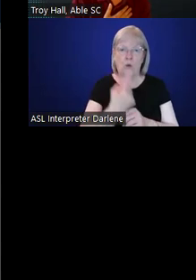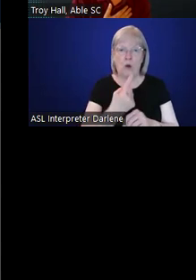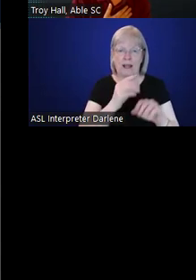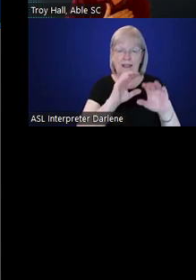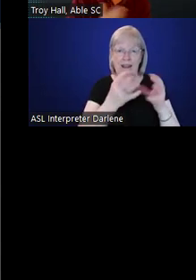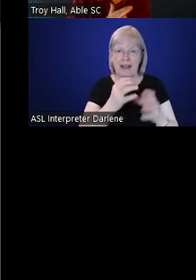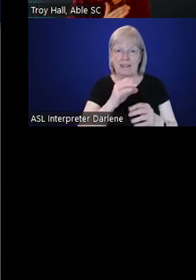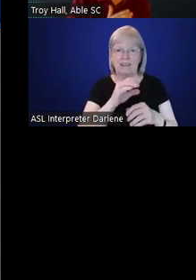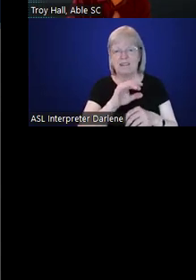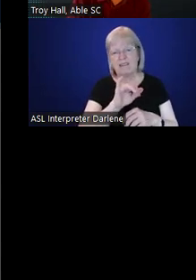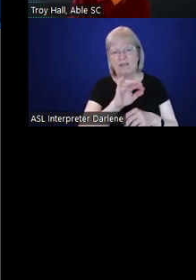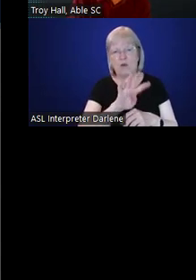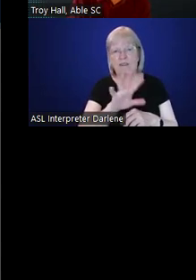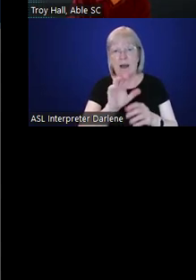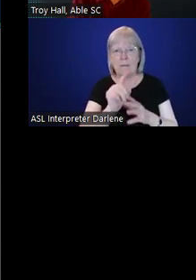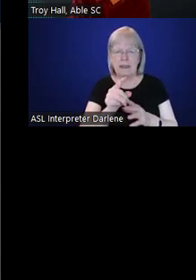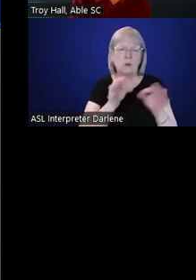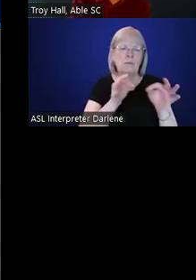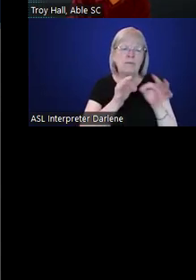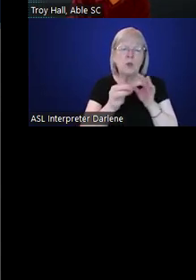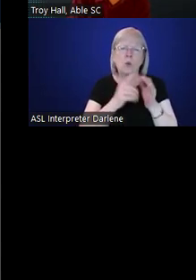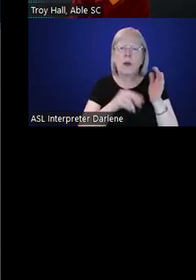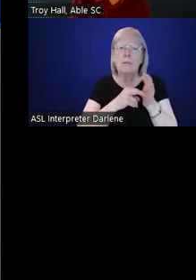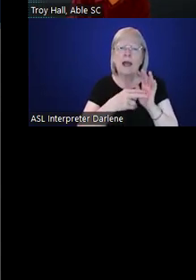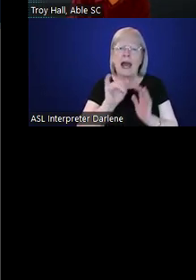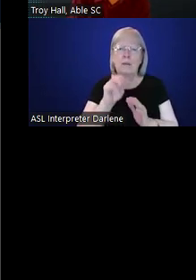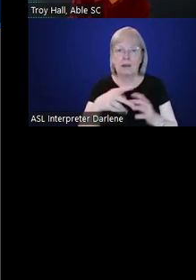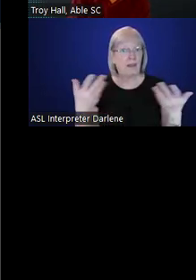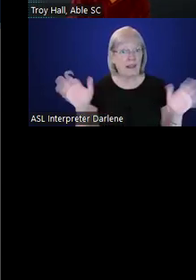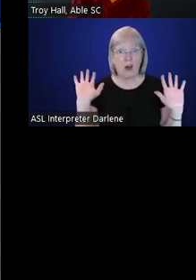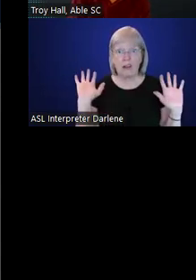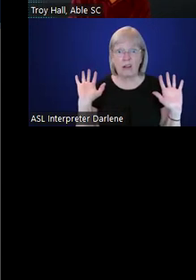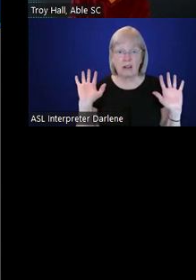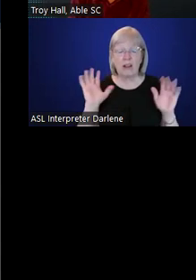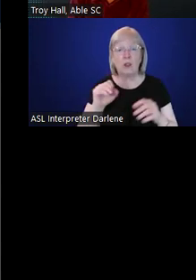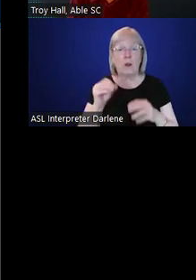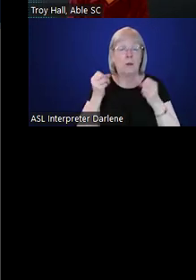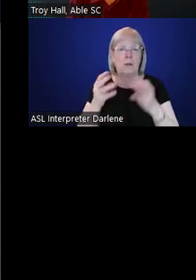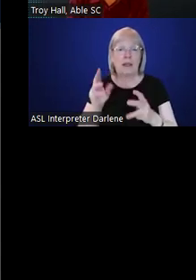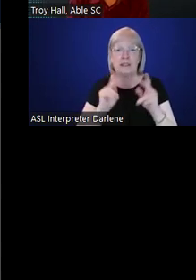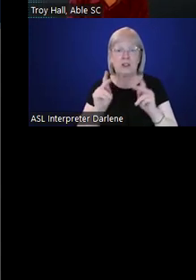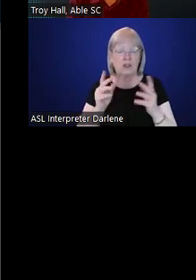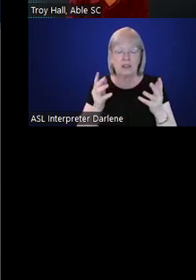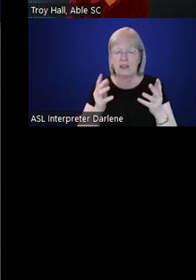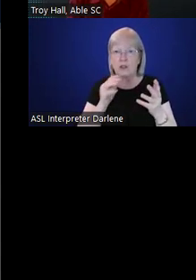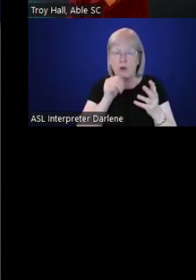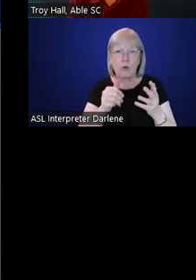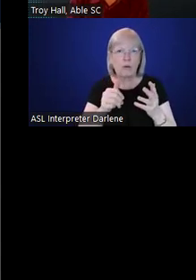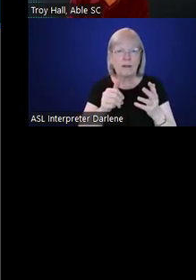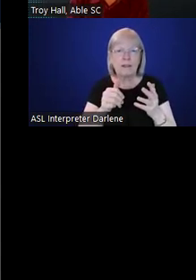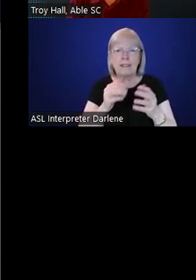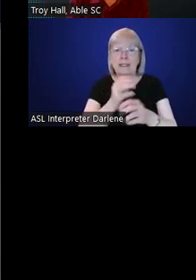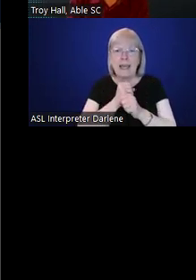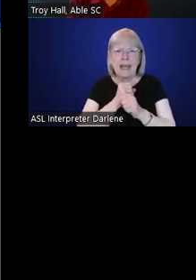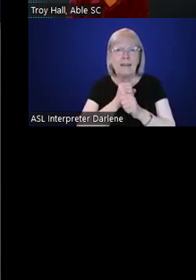IEP was, and that was it. So a lot of teachers just don't get a lot of direct